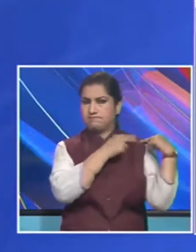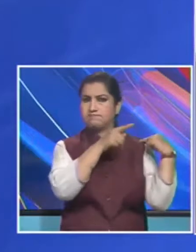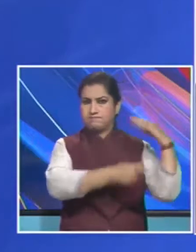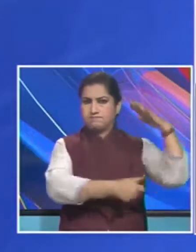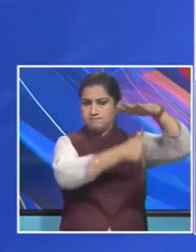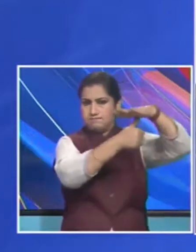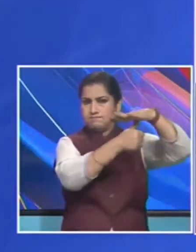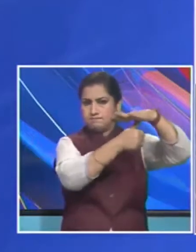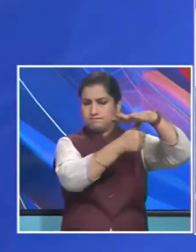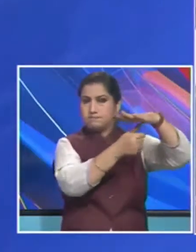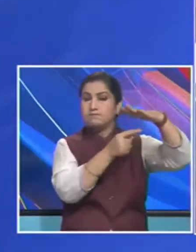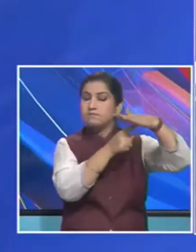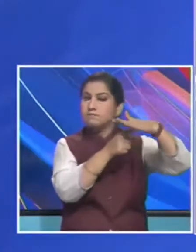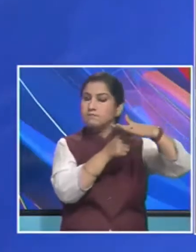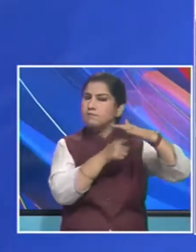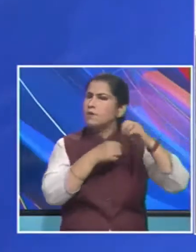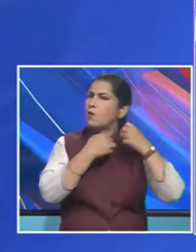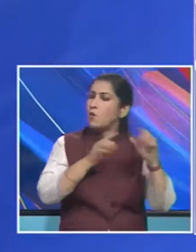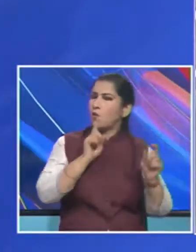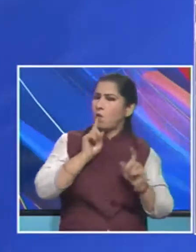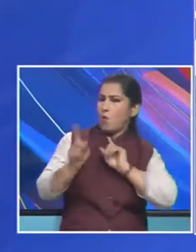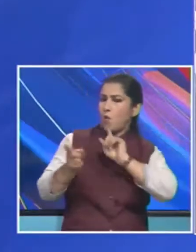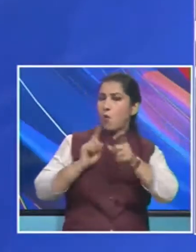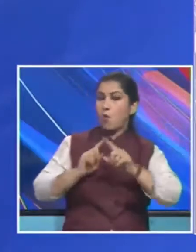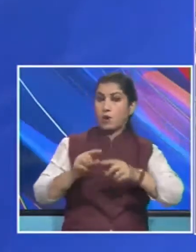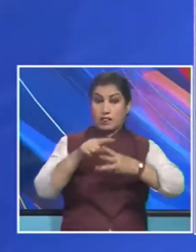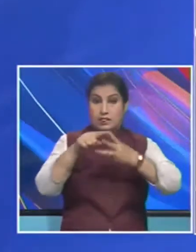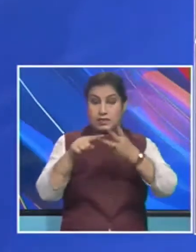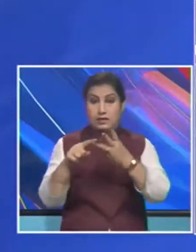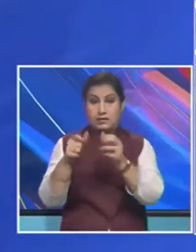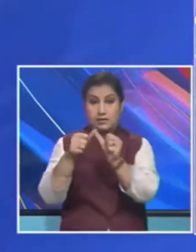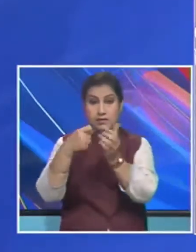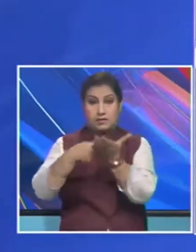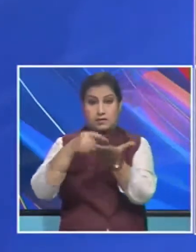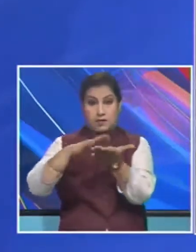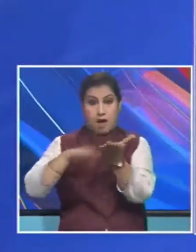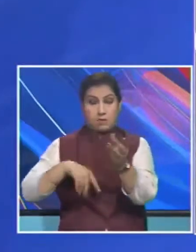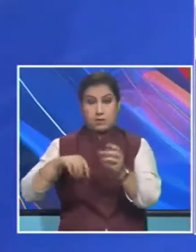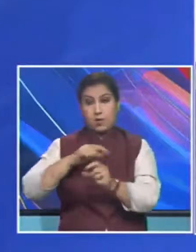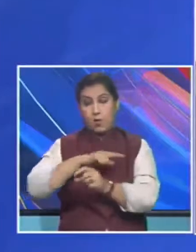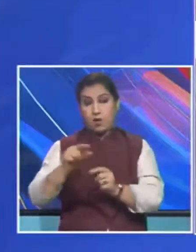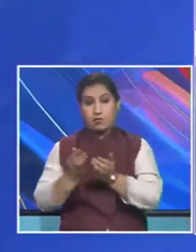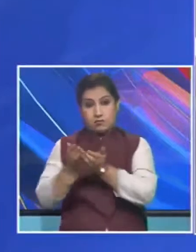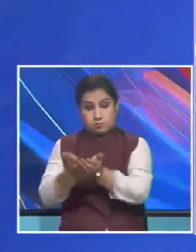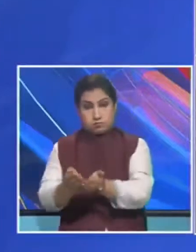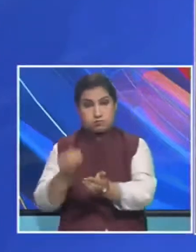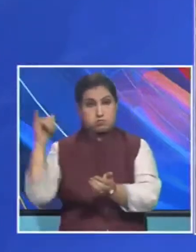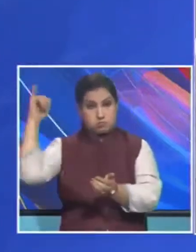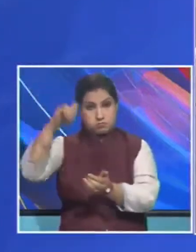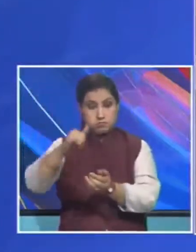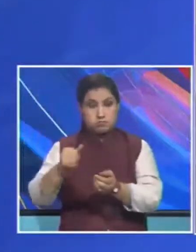President is also the supreme commander of the three Indian armed forces.